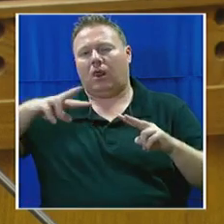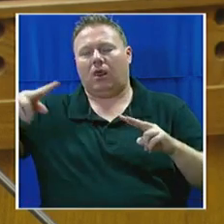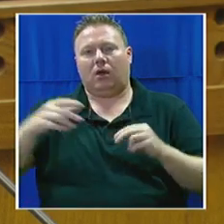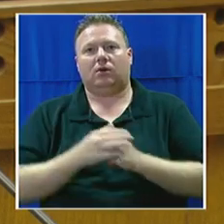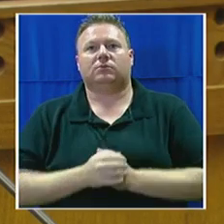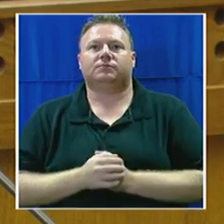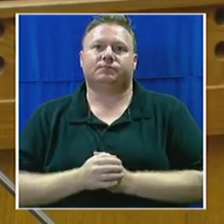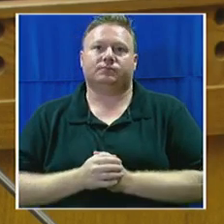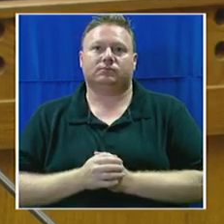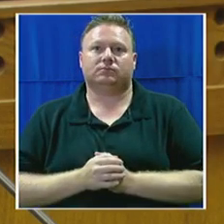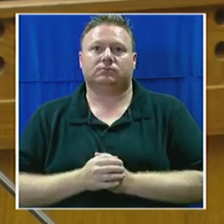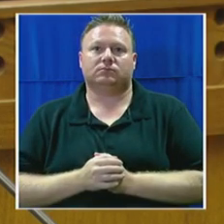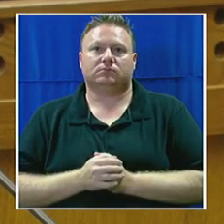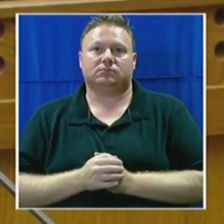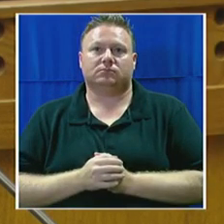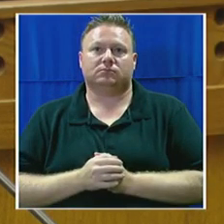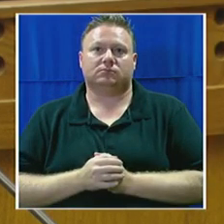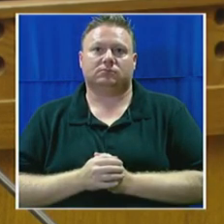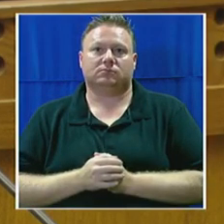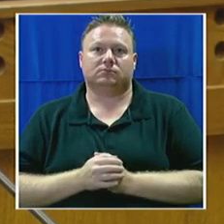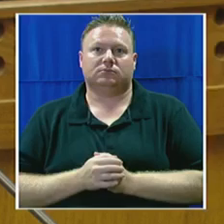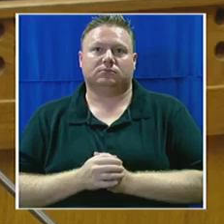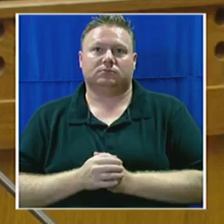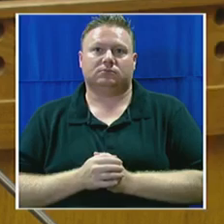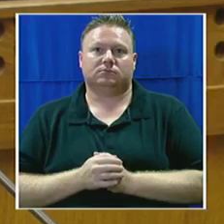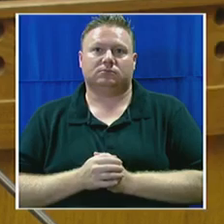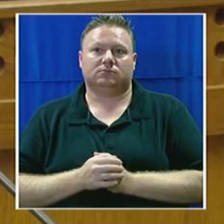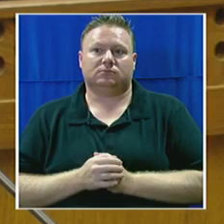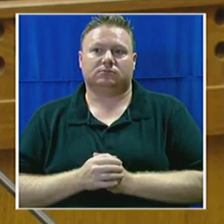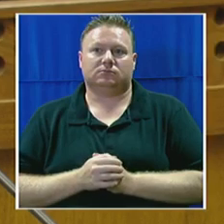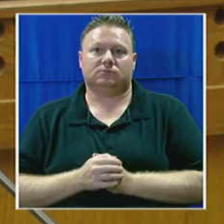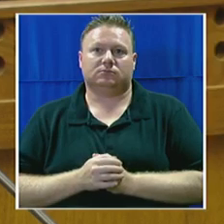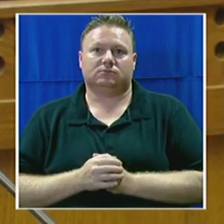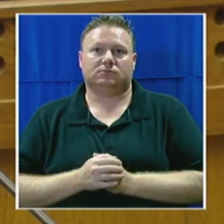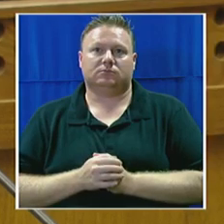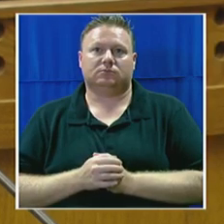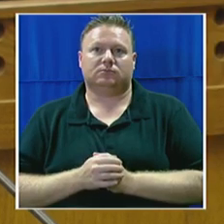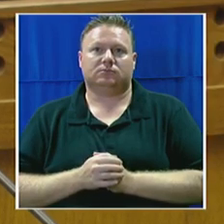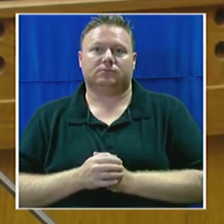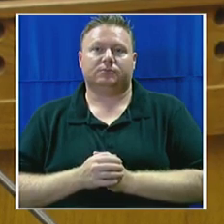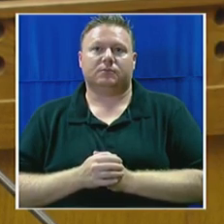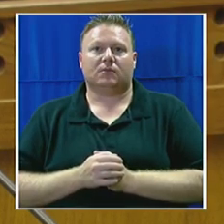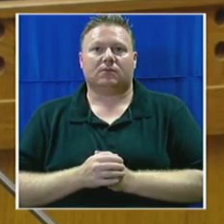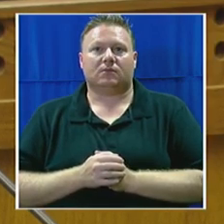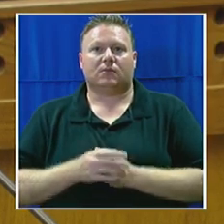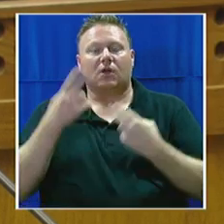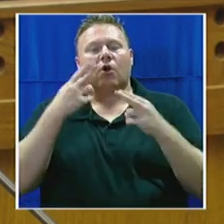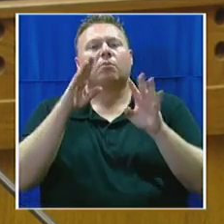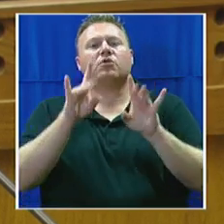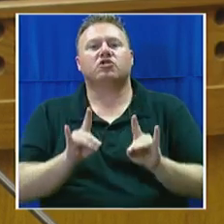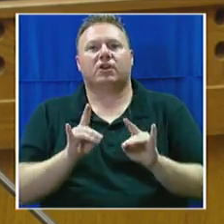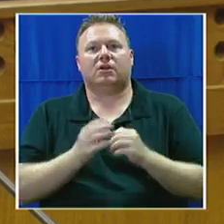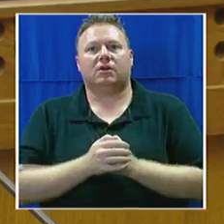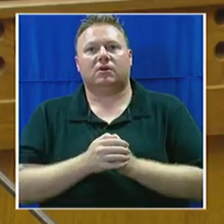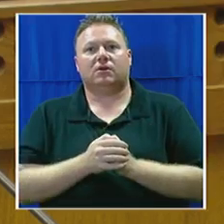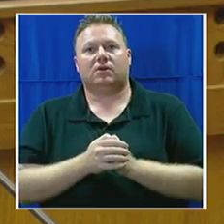Enoch Mgijimi, Makana Municipality, Dr. J.S. Moroka, to mention but few. Honorable Chair,